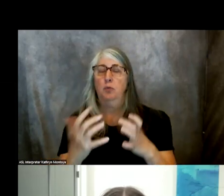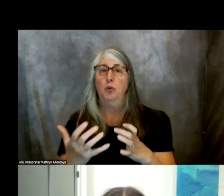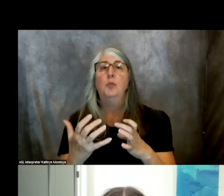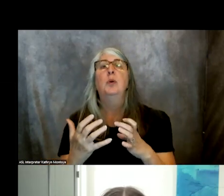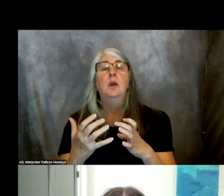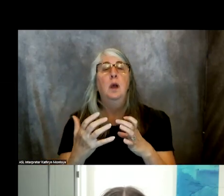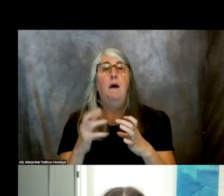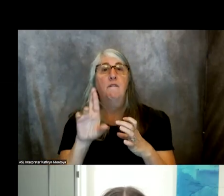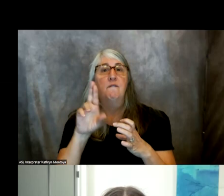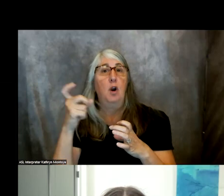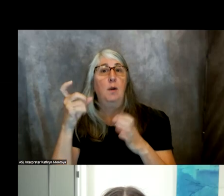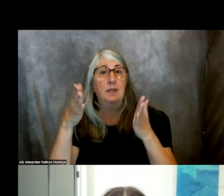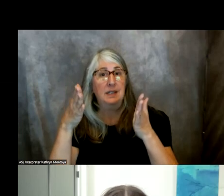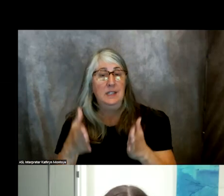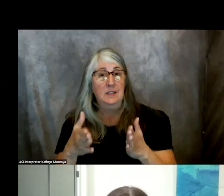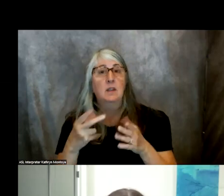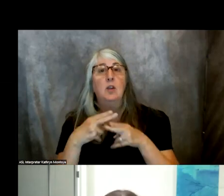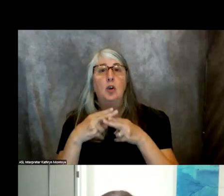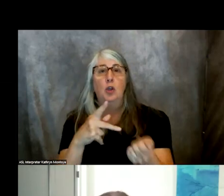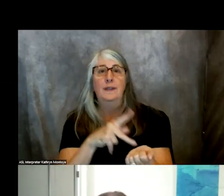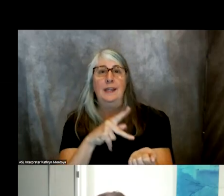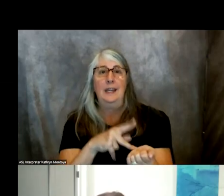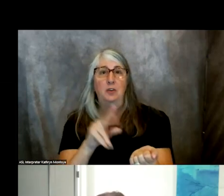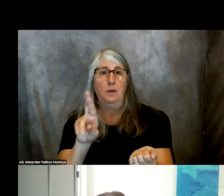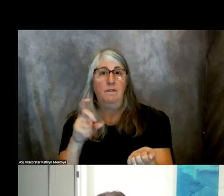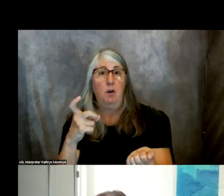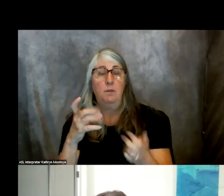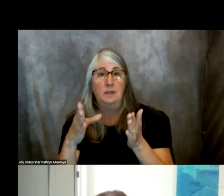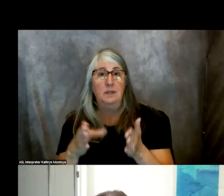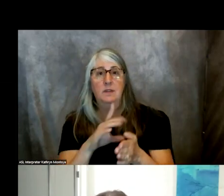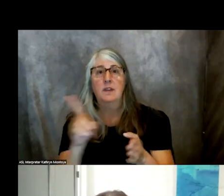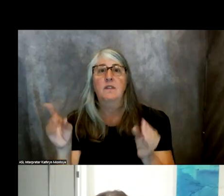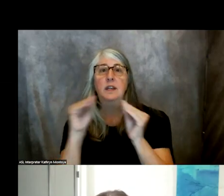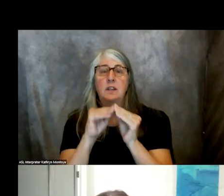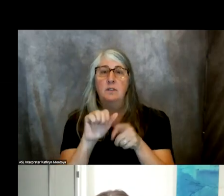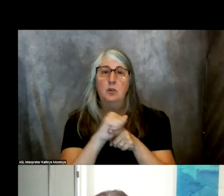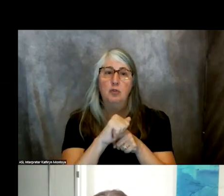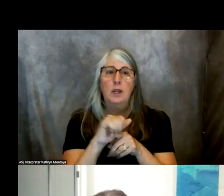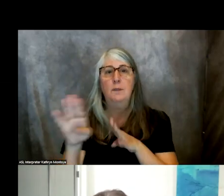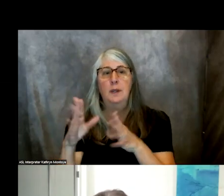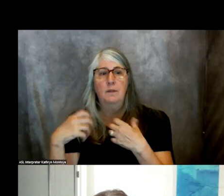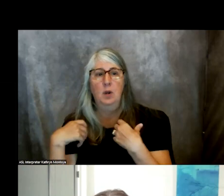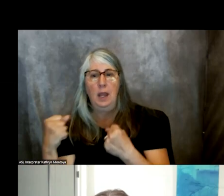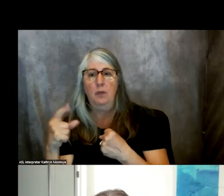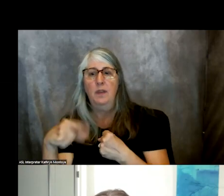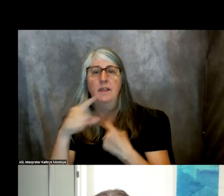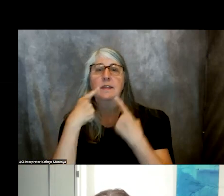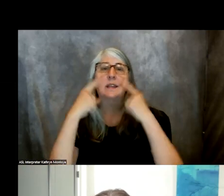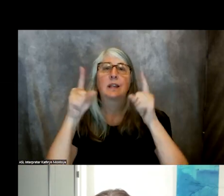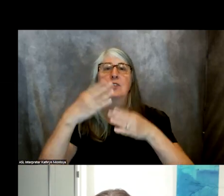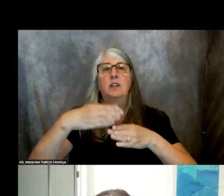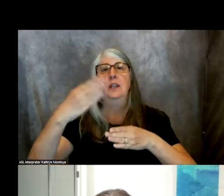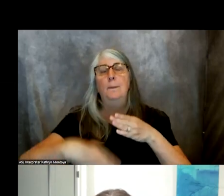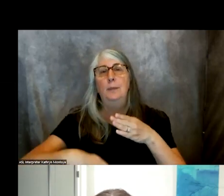psychiatric pharmacists. These are individuals that have gone on for additional training in behavioral health. They've successfully completed